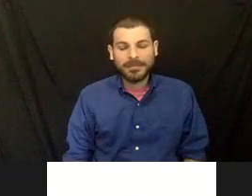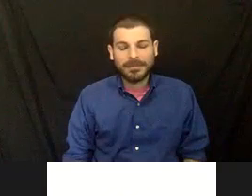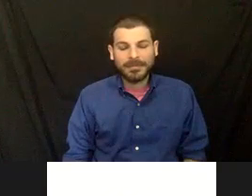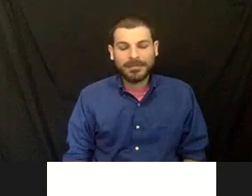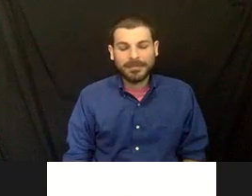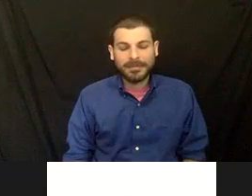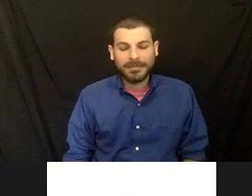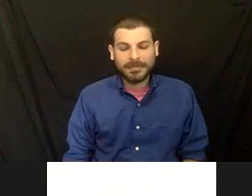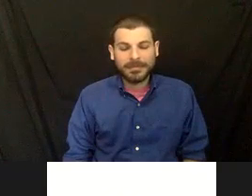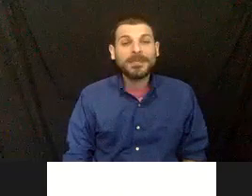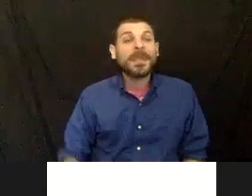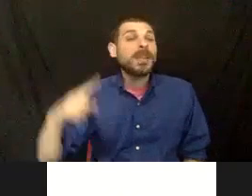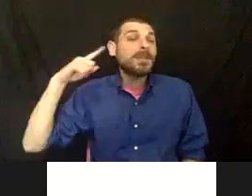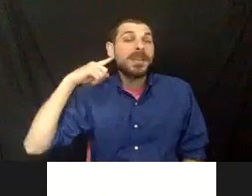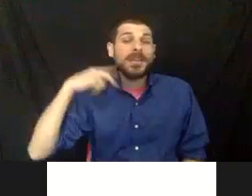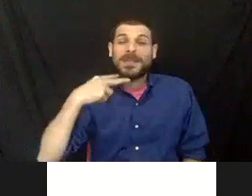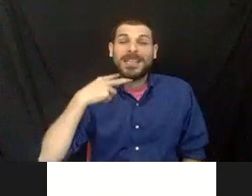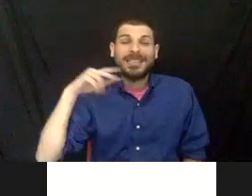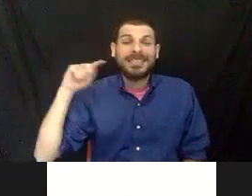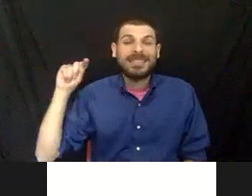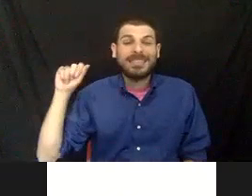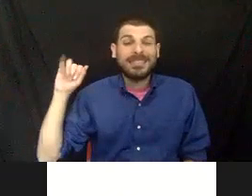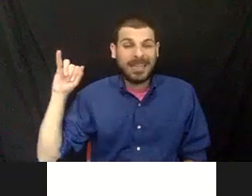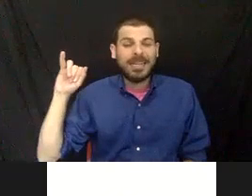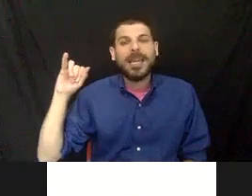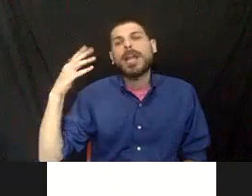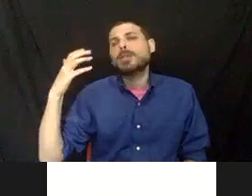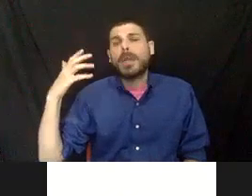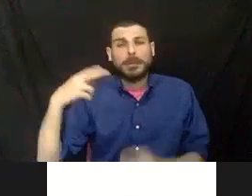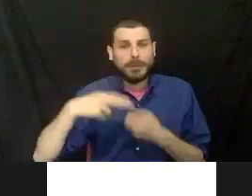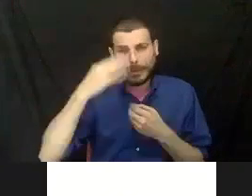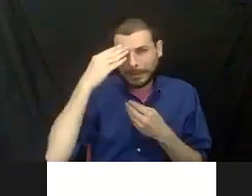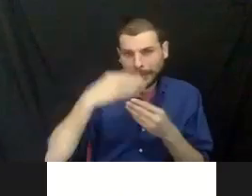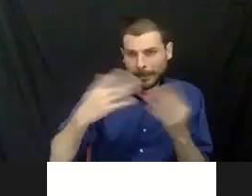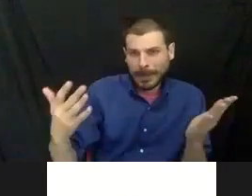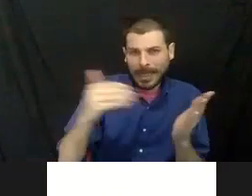Okay, so I just wanted to hop on again and let everyone know.